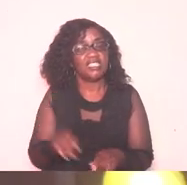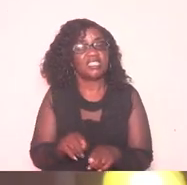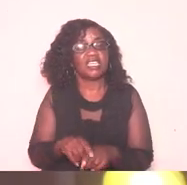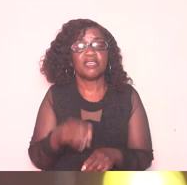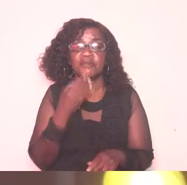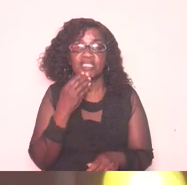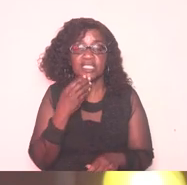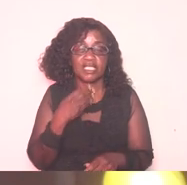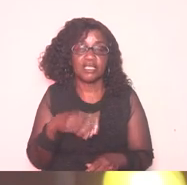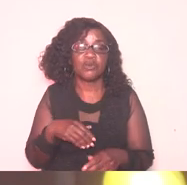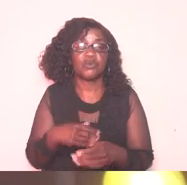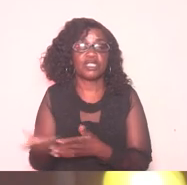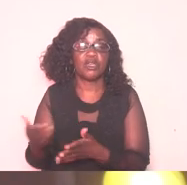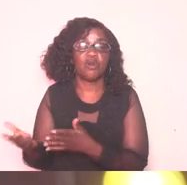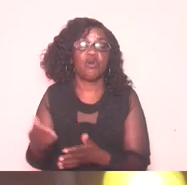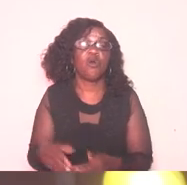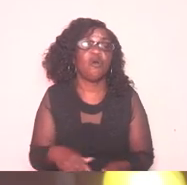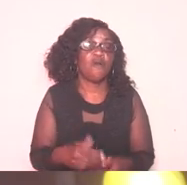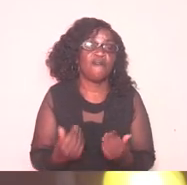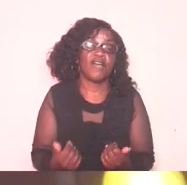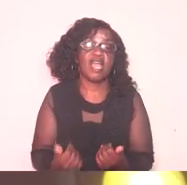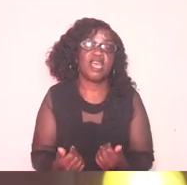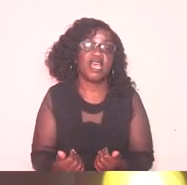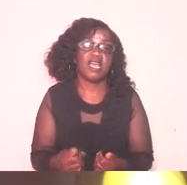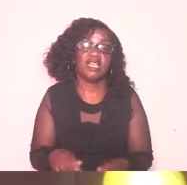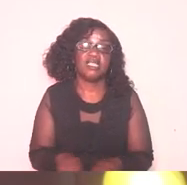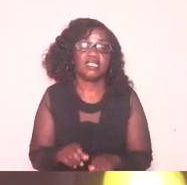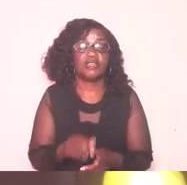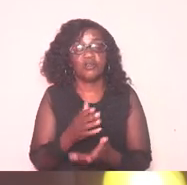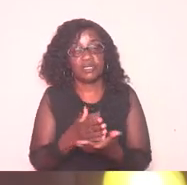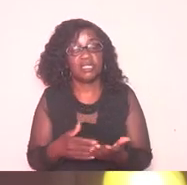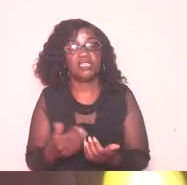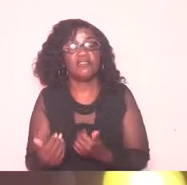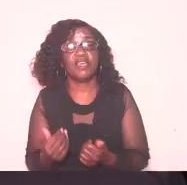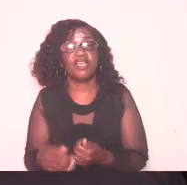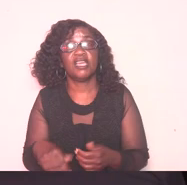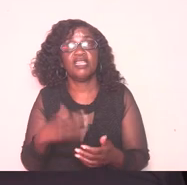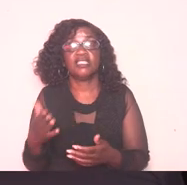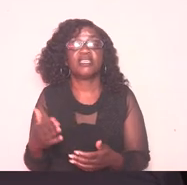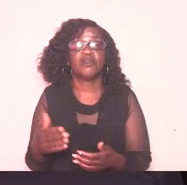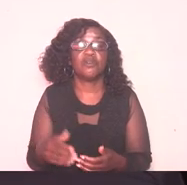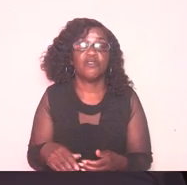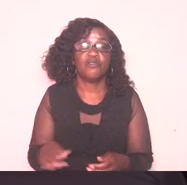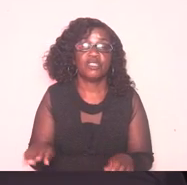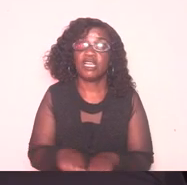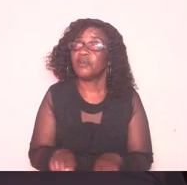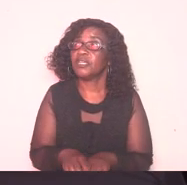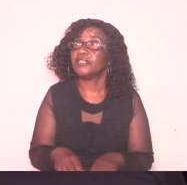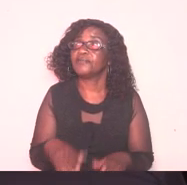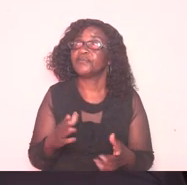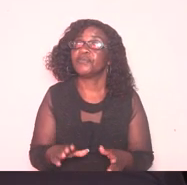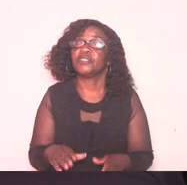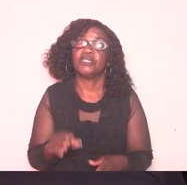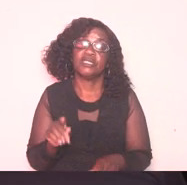sexual exploitation of these young girls, right? There are so many cases that are rampant in those particular societies, right? And it's a demonstration of how these people can get away with the